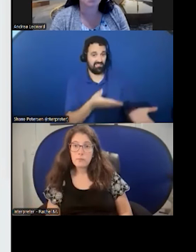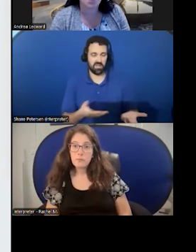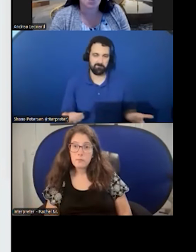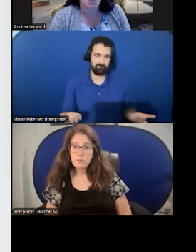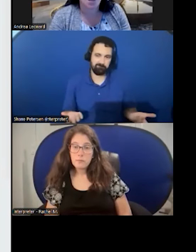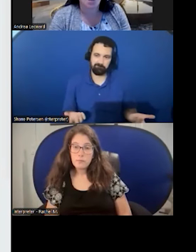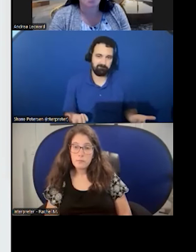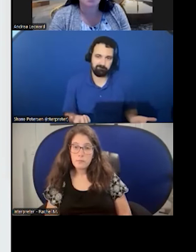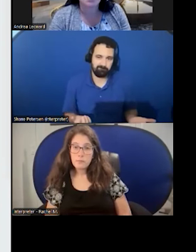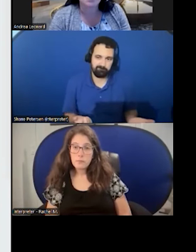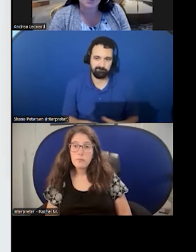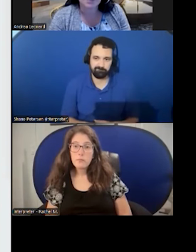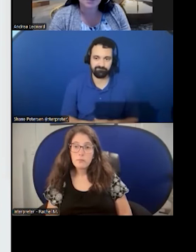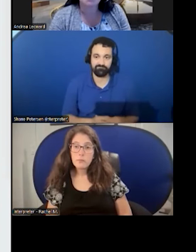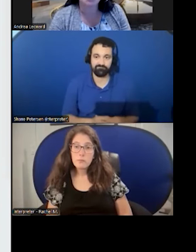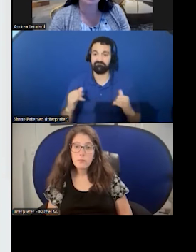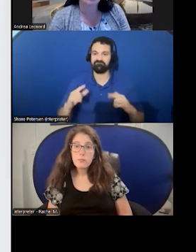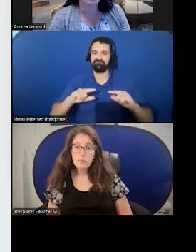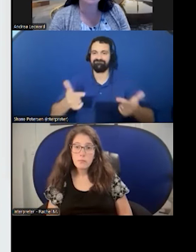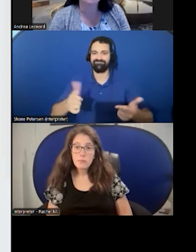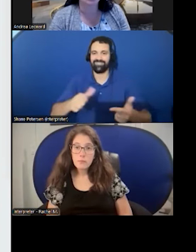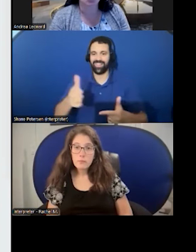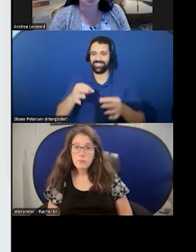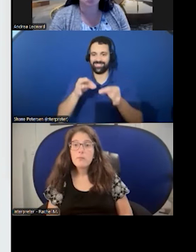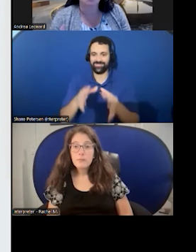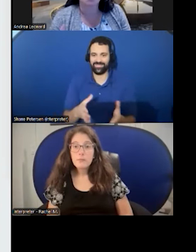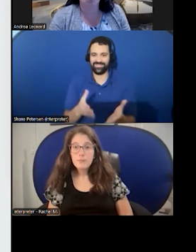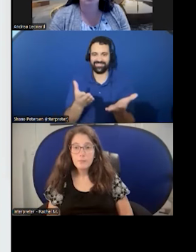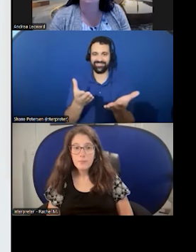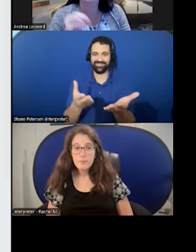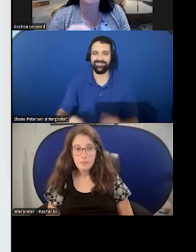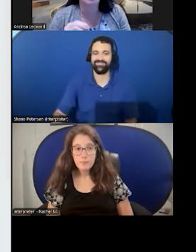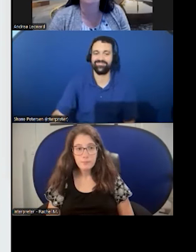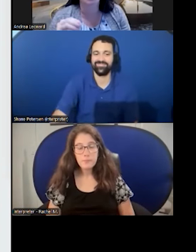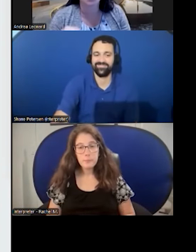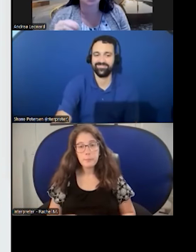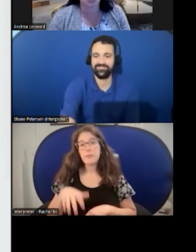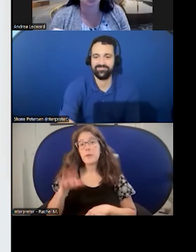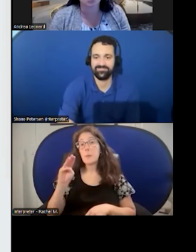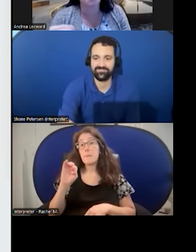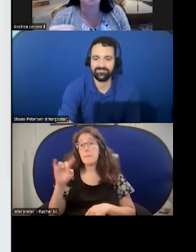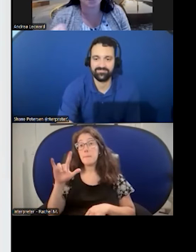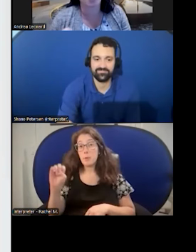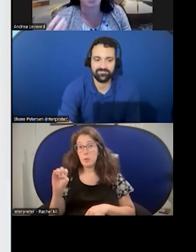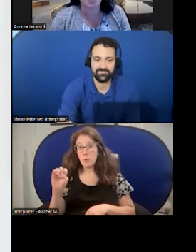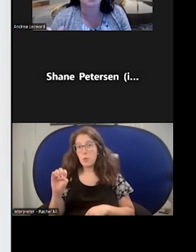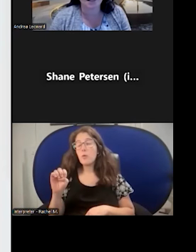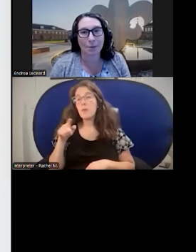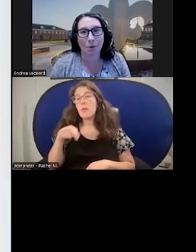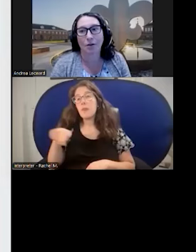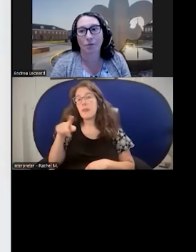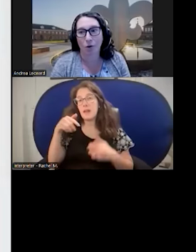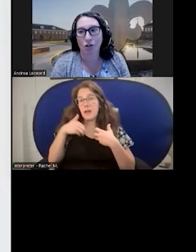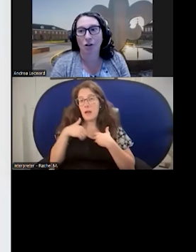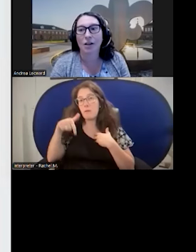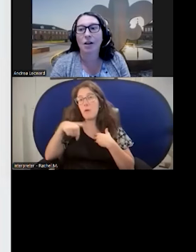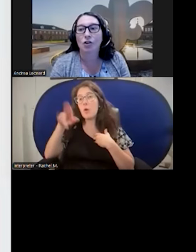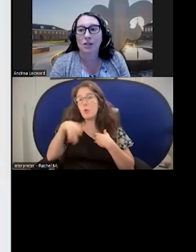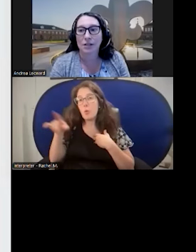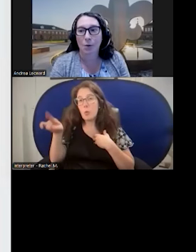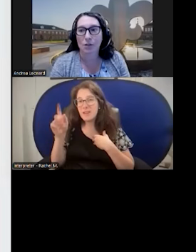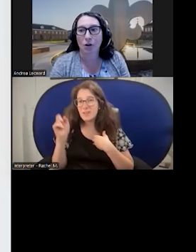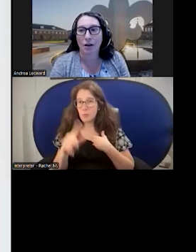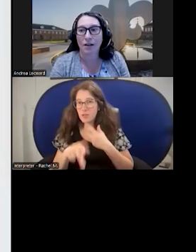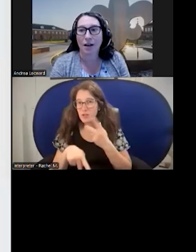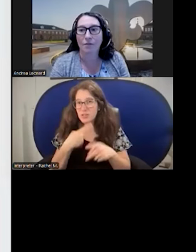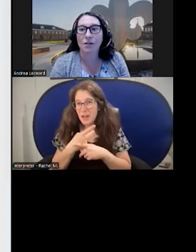me. Yes, absolutely. Quizzes in Moodle do have quiz question types that are inaccessible, unfortunately,